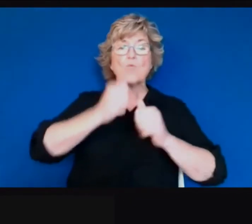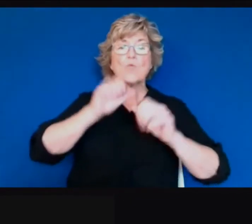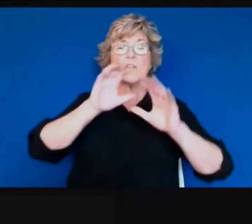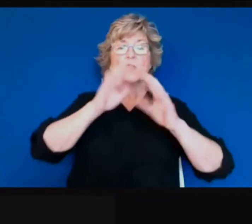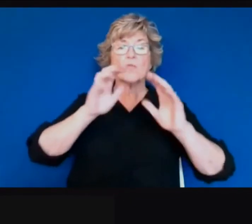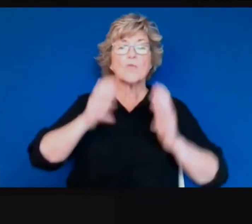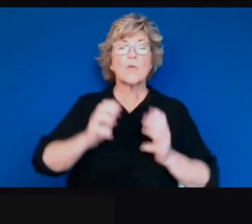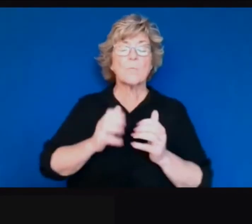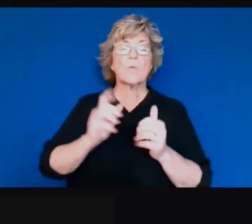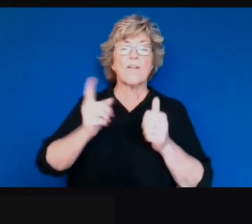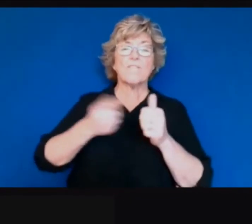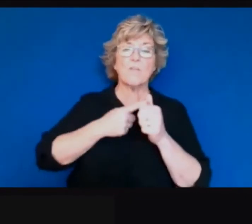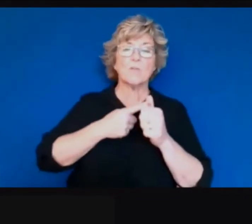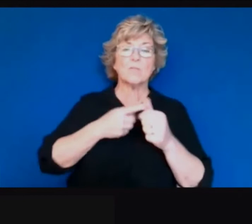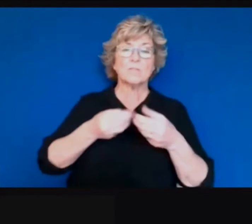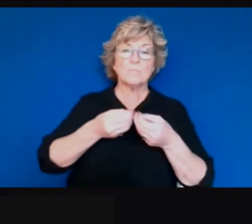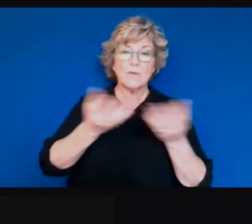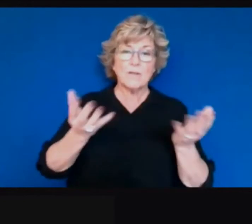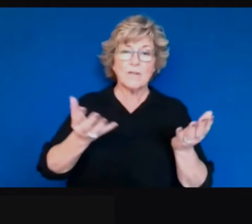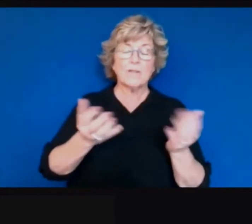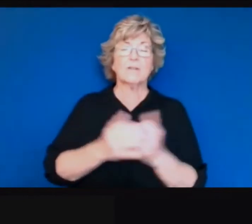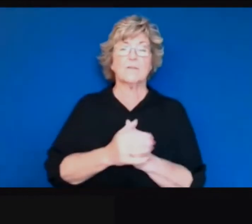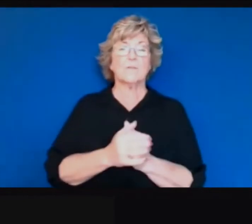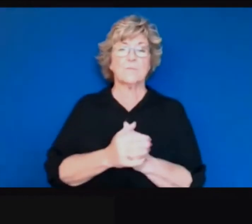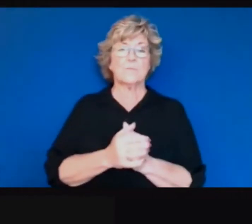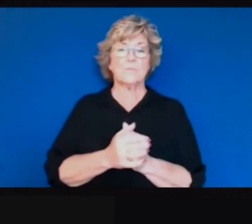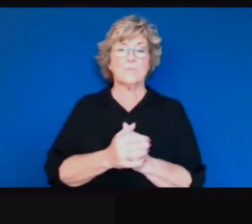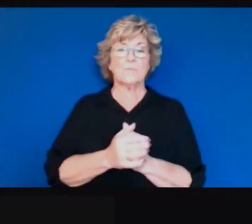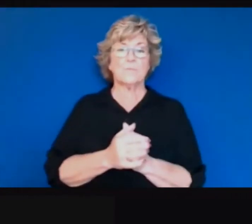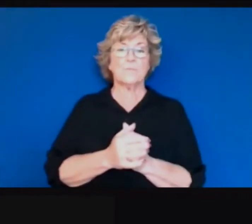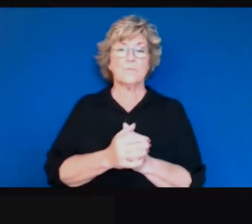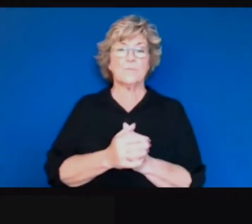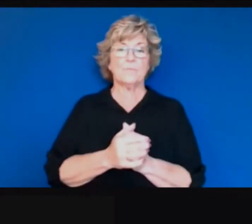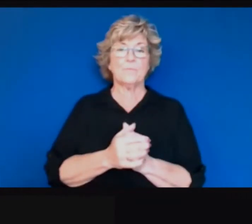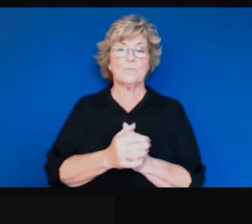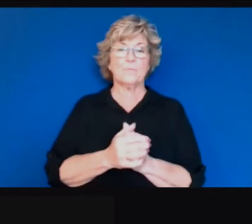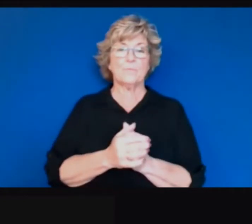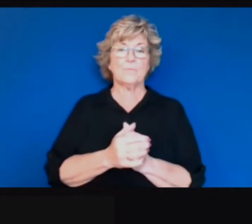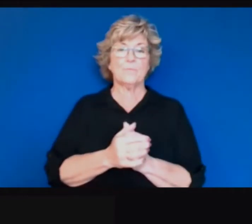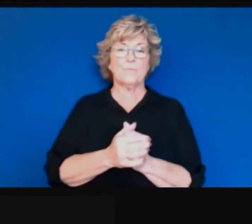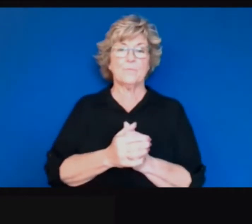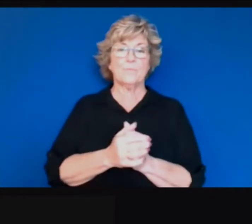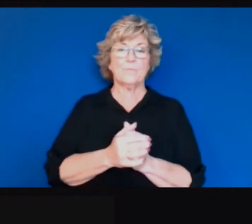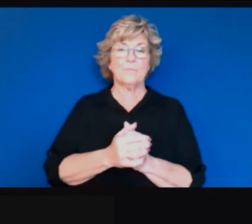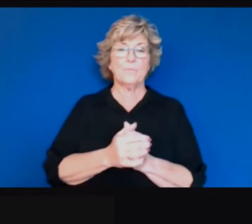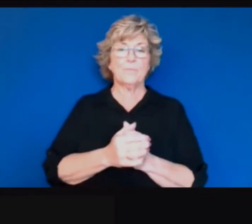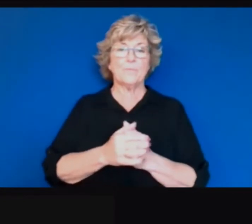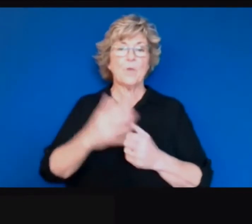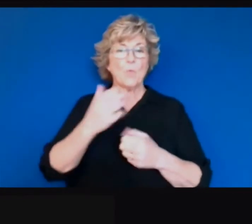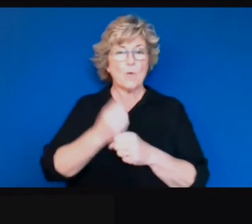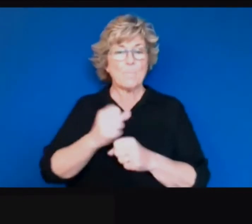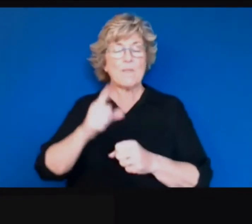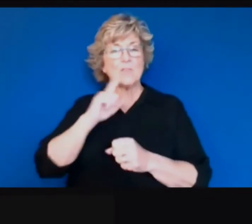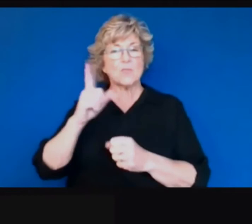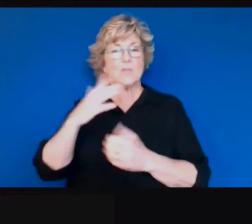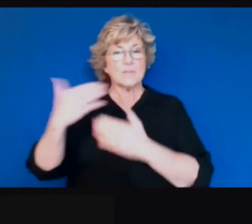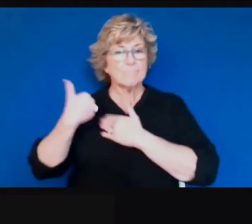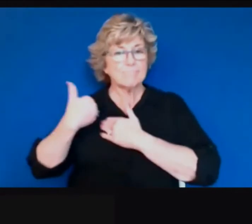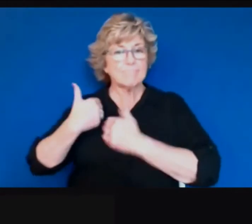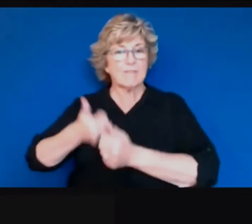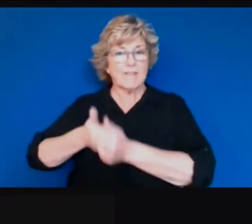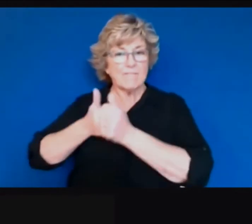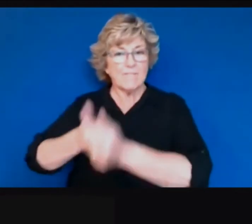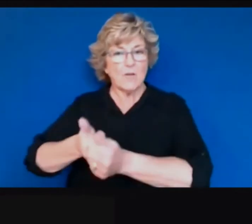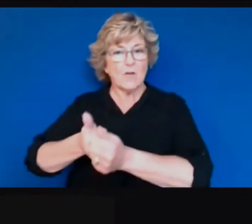folks accountable, providers in our network of health professionals accountable to making sure that